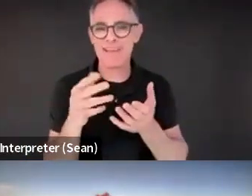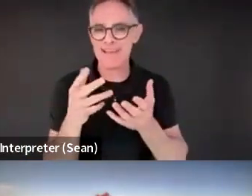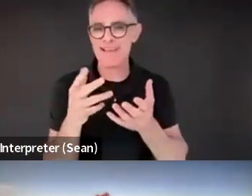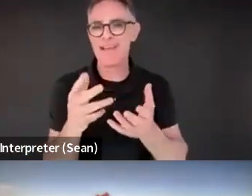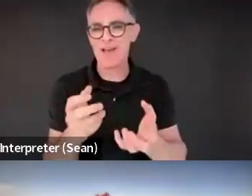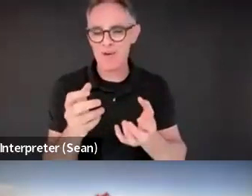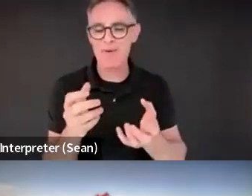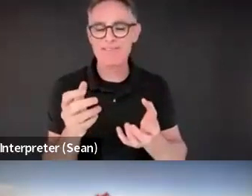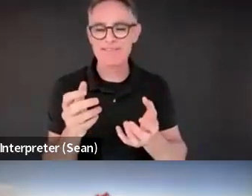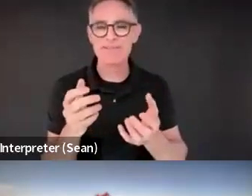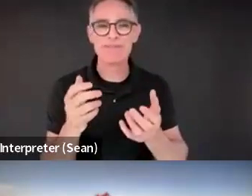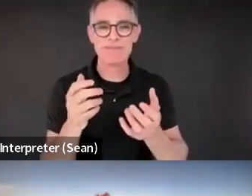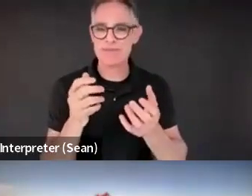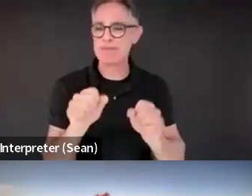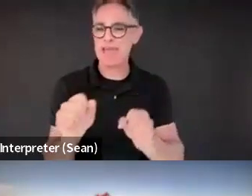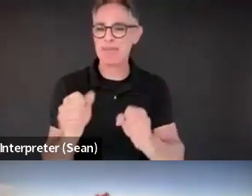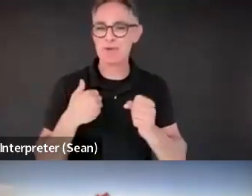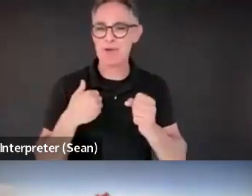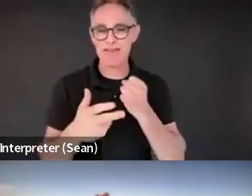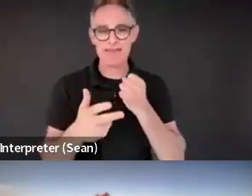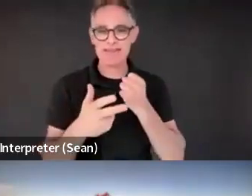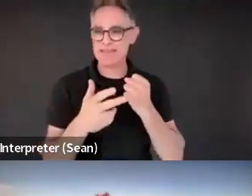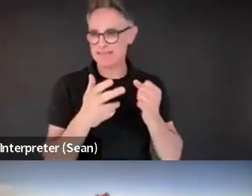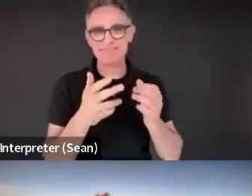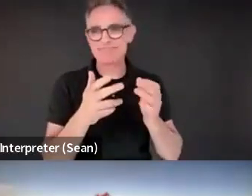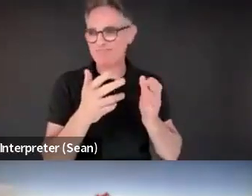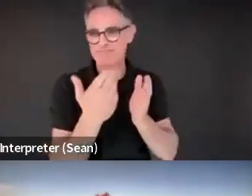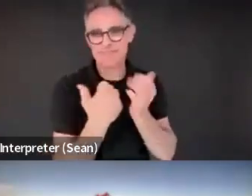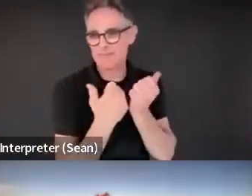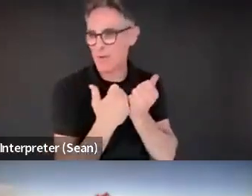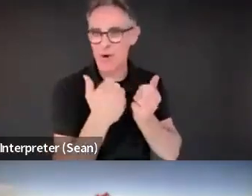have this repository of support for you that are able to